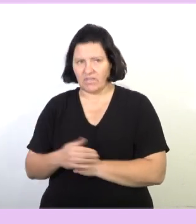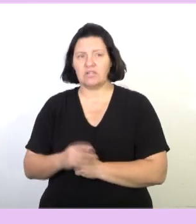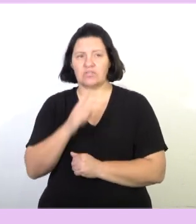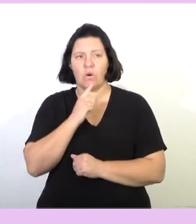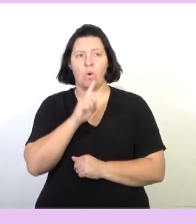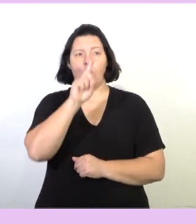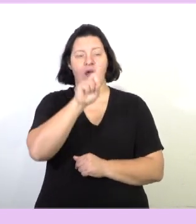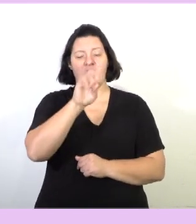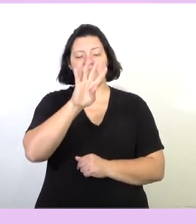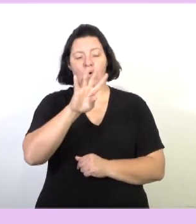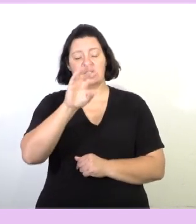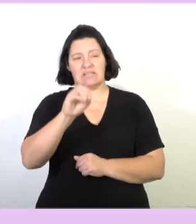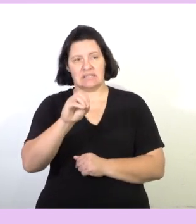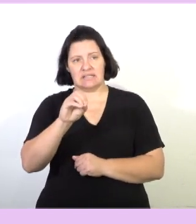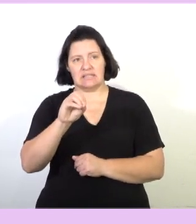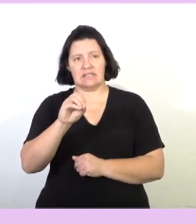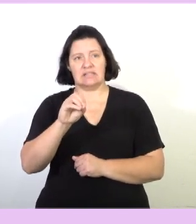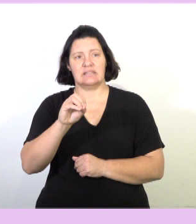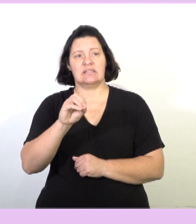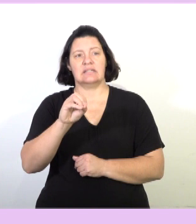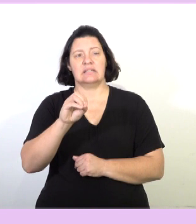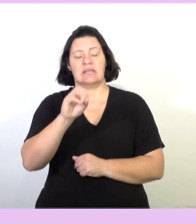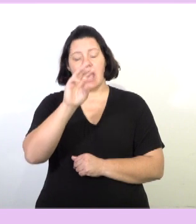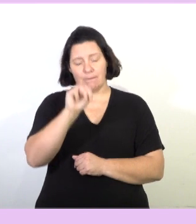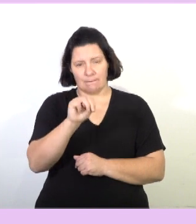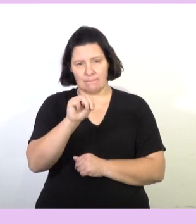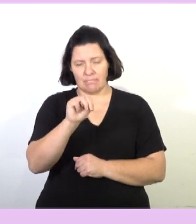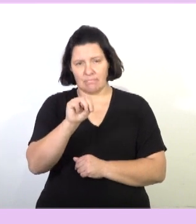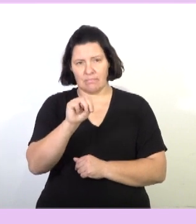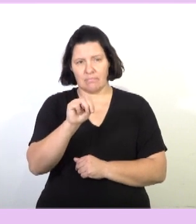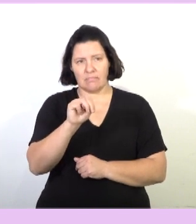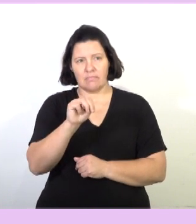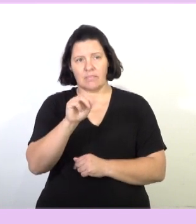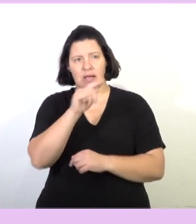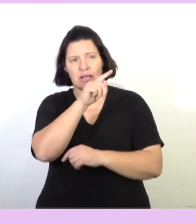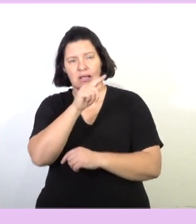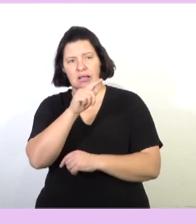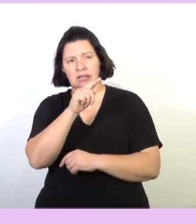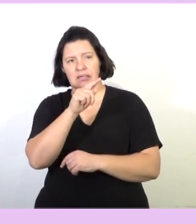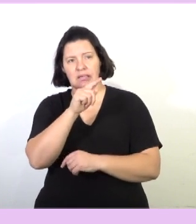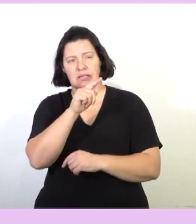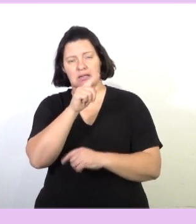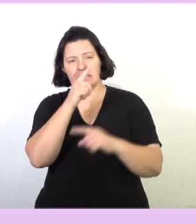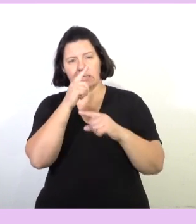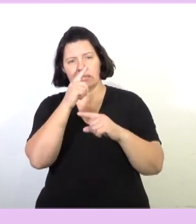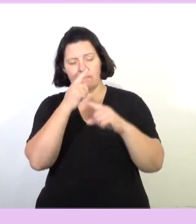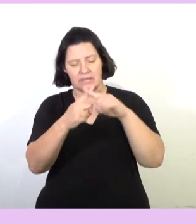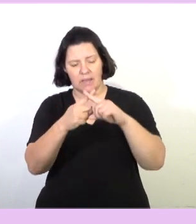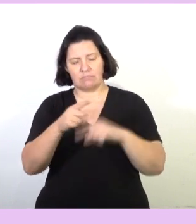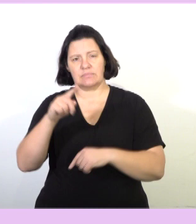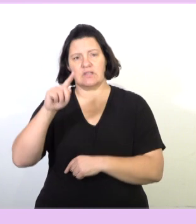say 140 meters multiplied by 4. Let's use our calculator.